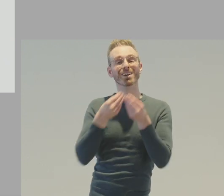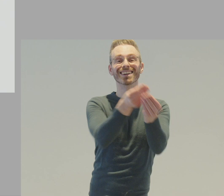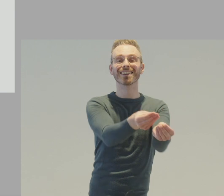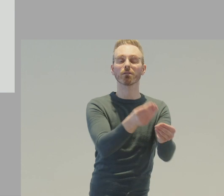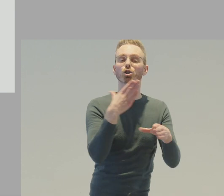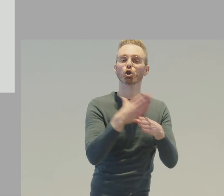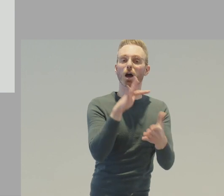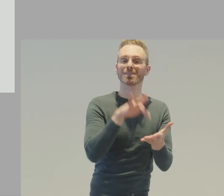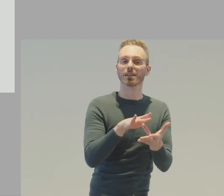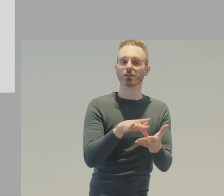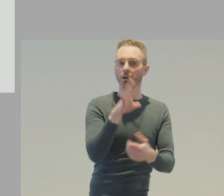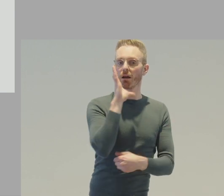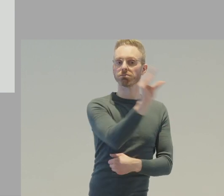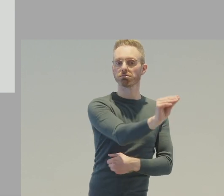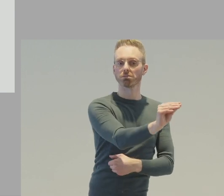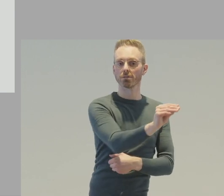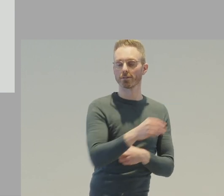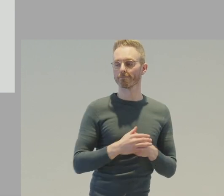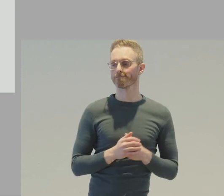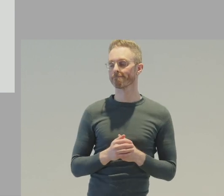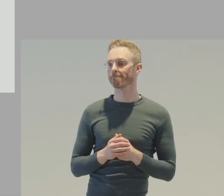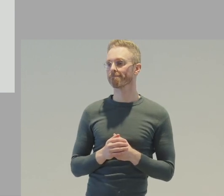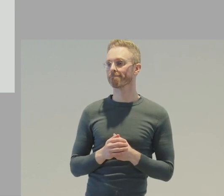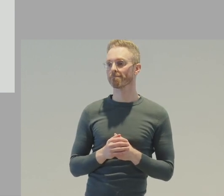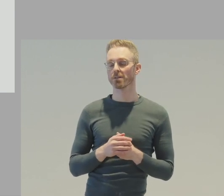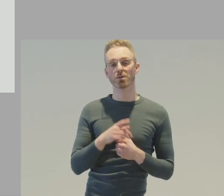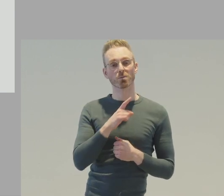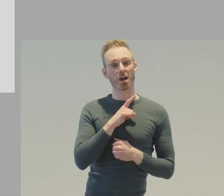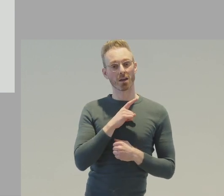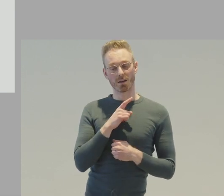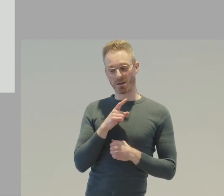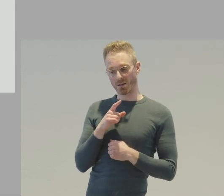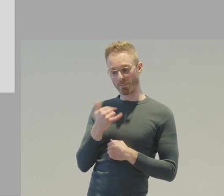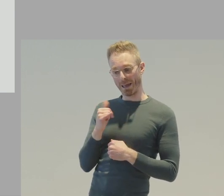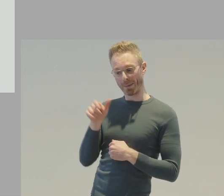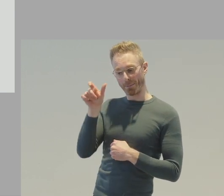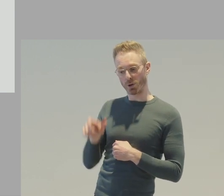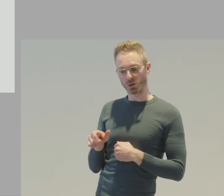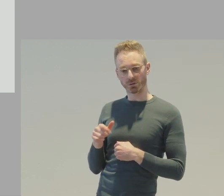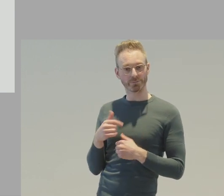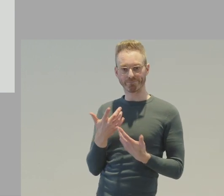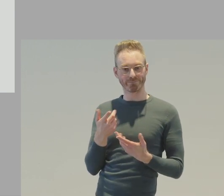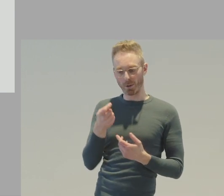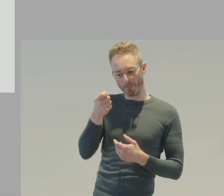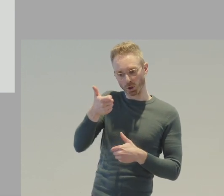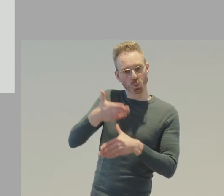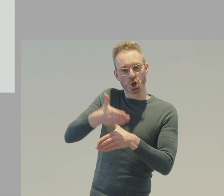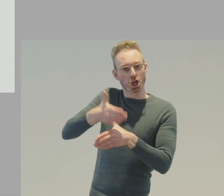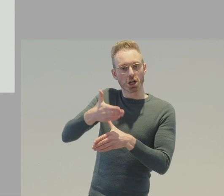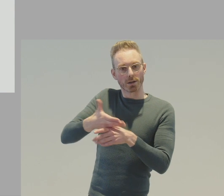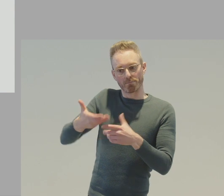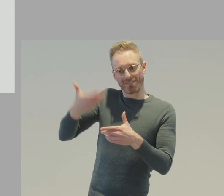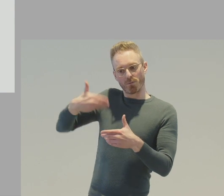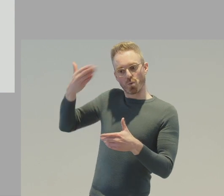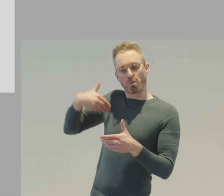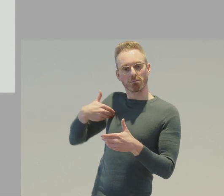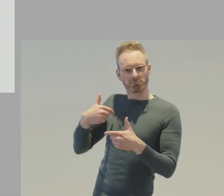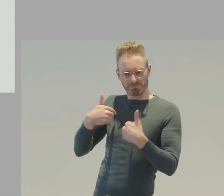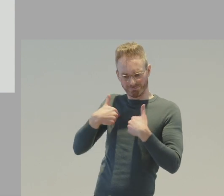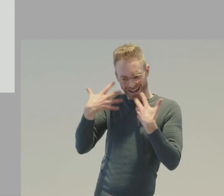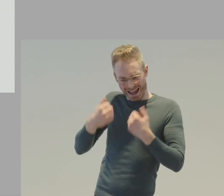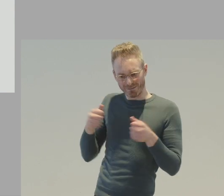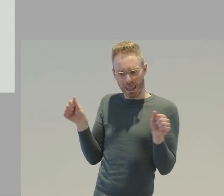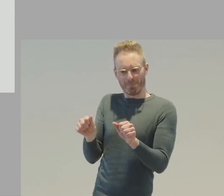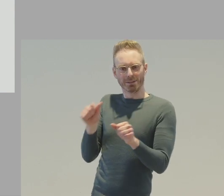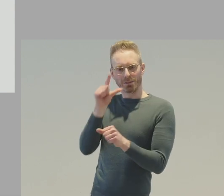got registered as having limited capacity for work. They've not done very much work, let's say. Then they start working and they start doing a bit